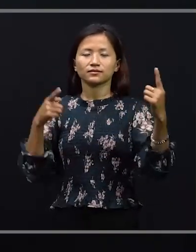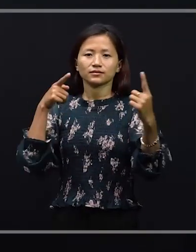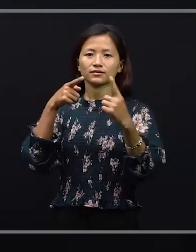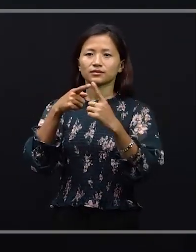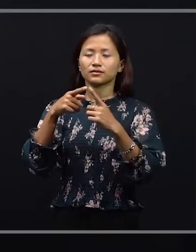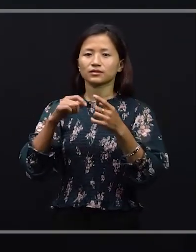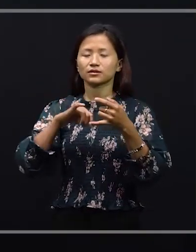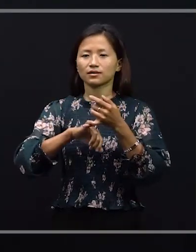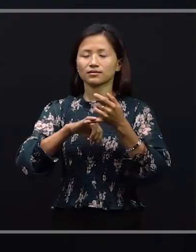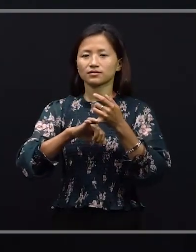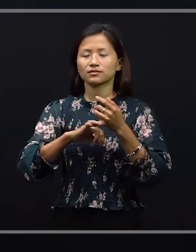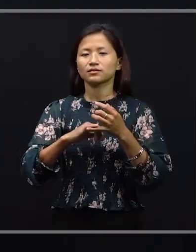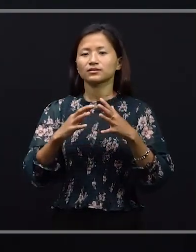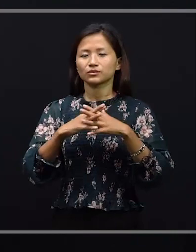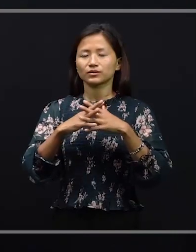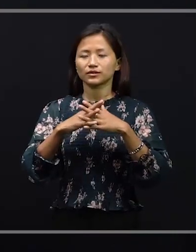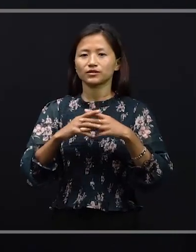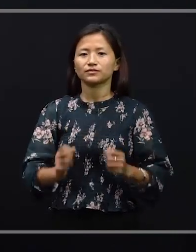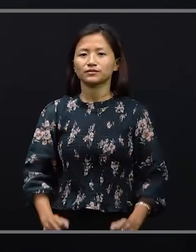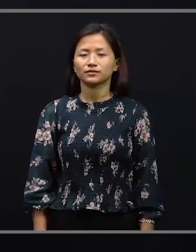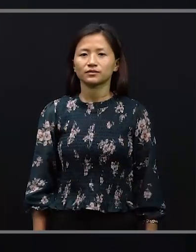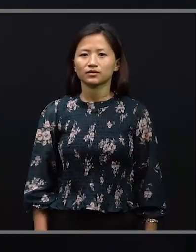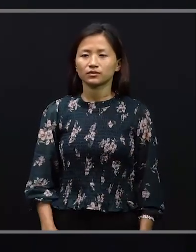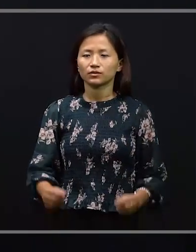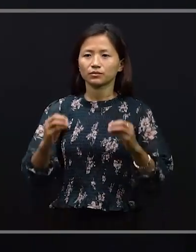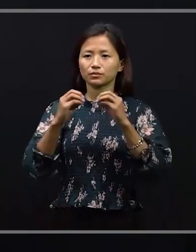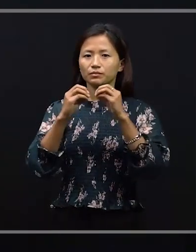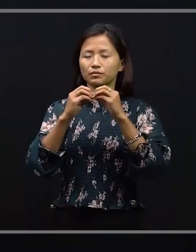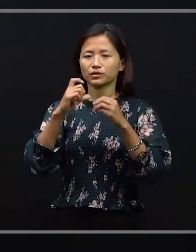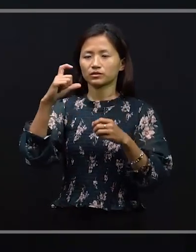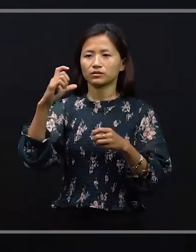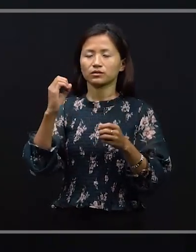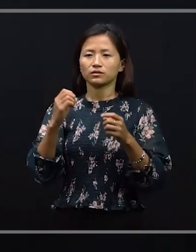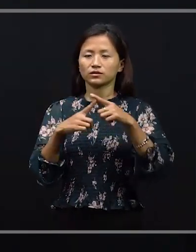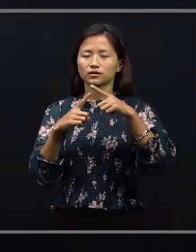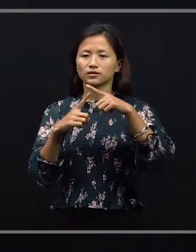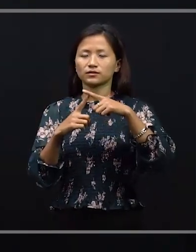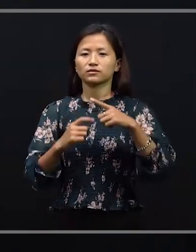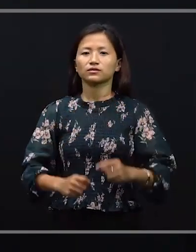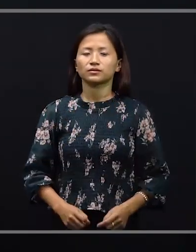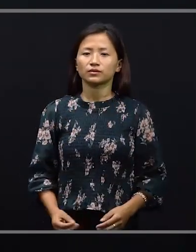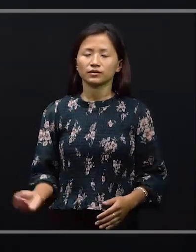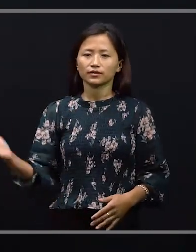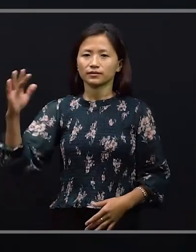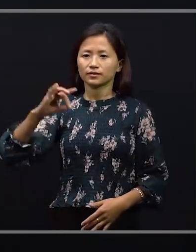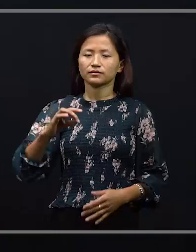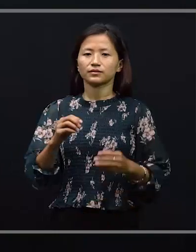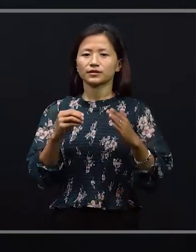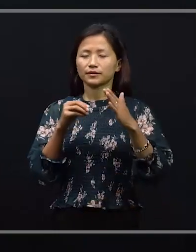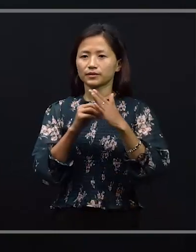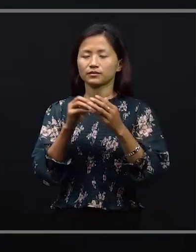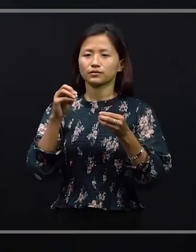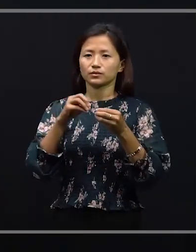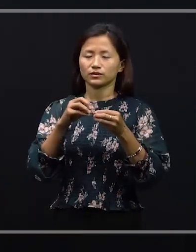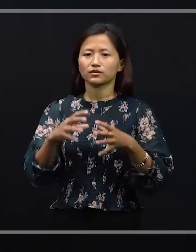Okay, so today we will start with this boycott, or we will just try to recap it again. Okay, so let's start